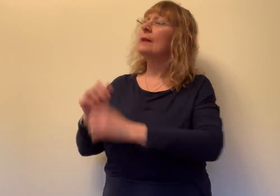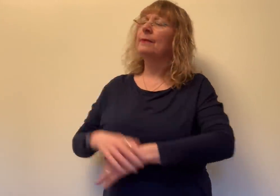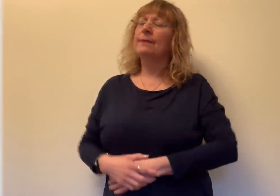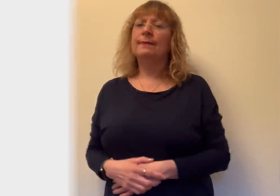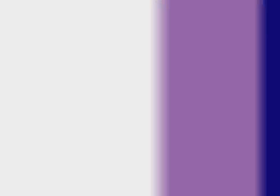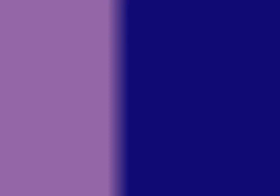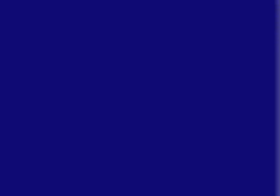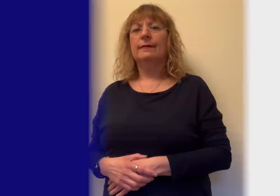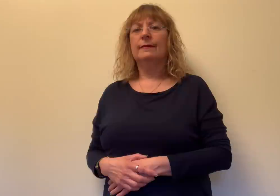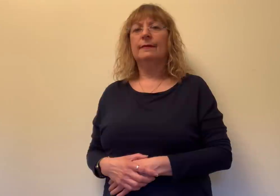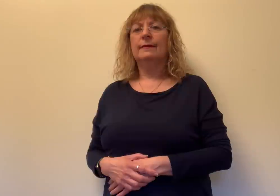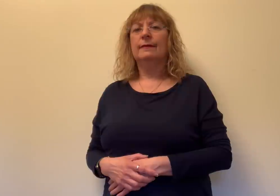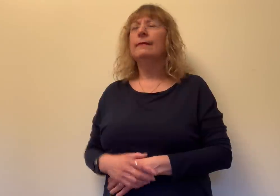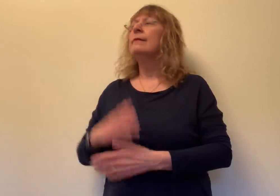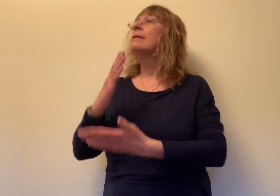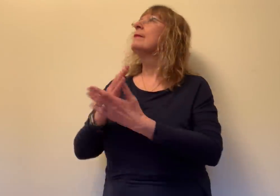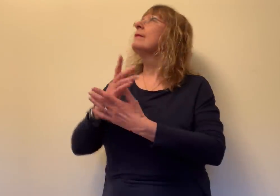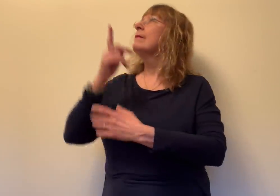Amen.